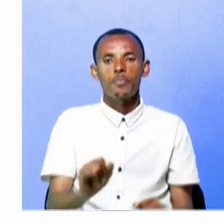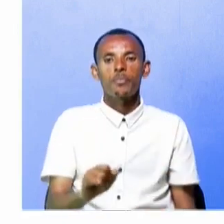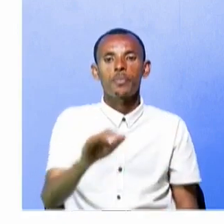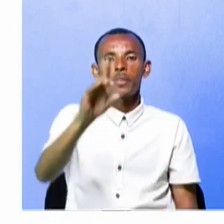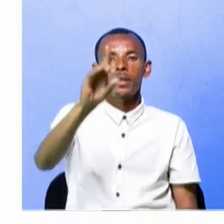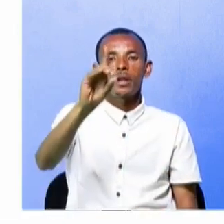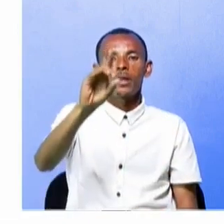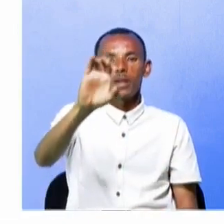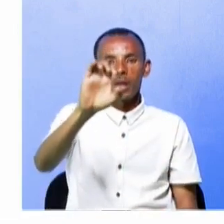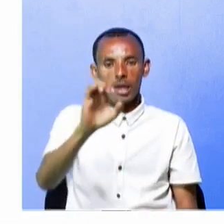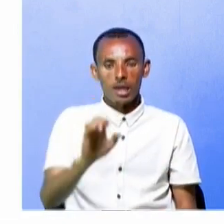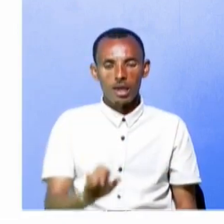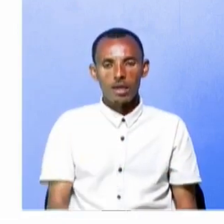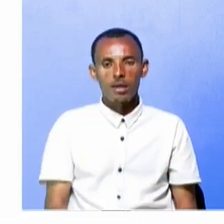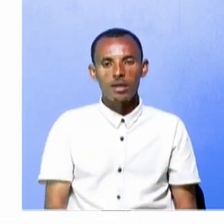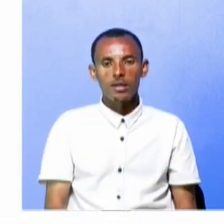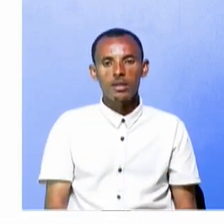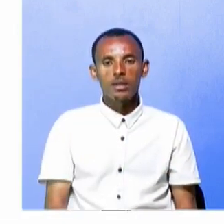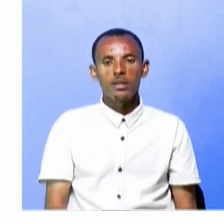DE,